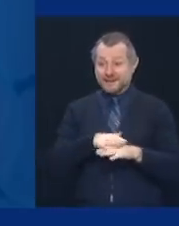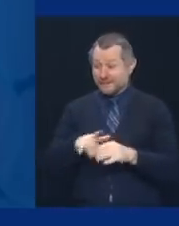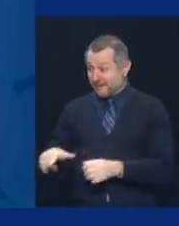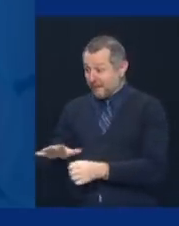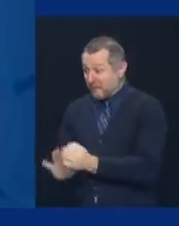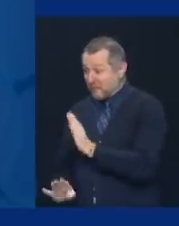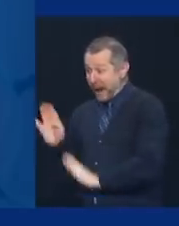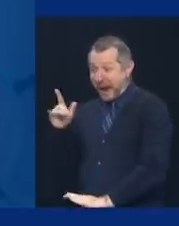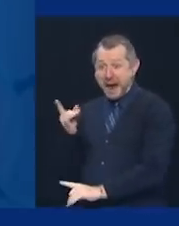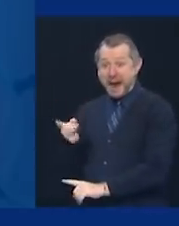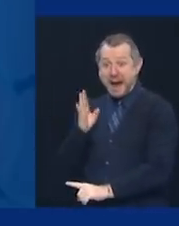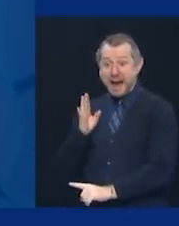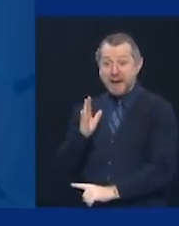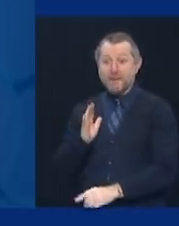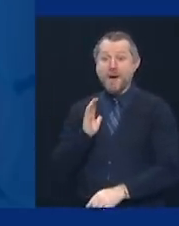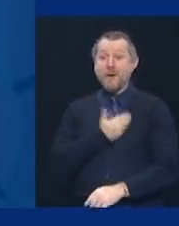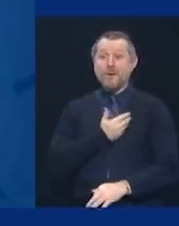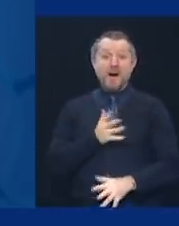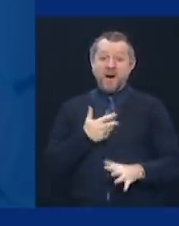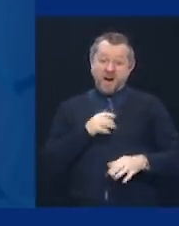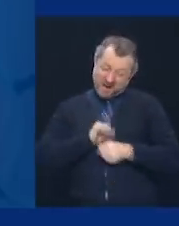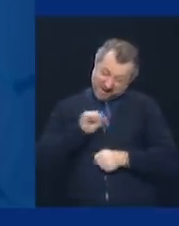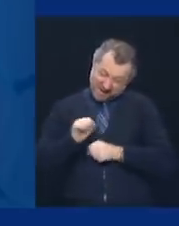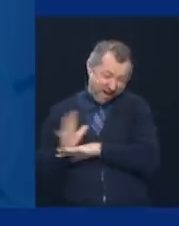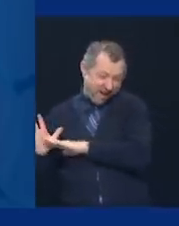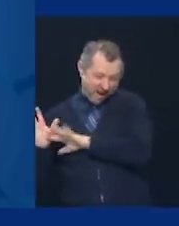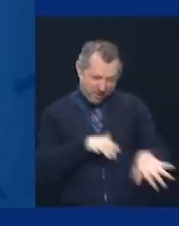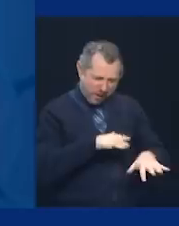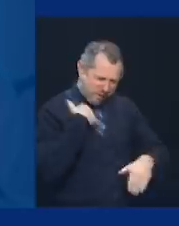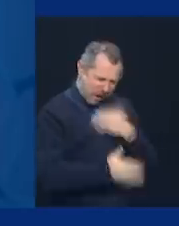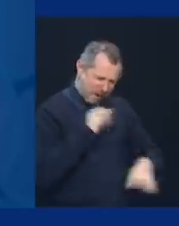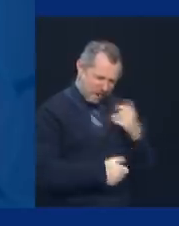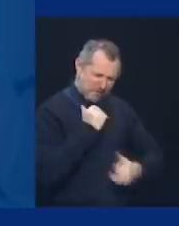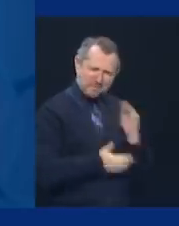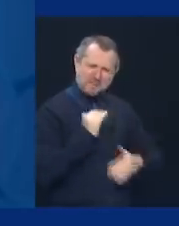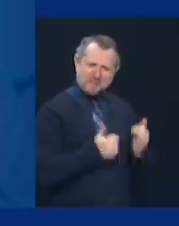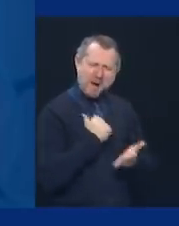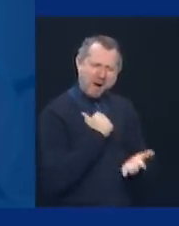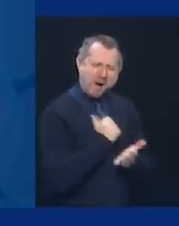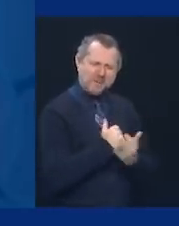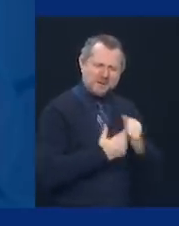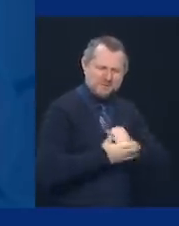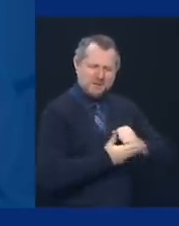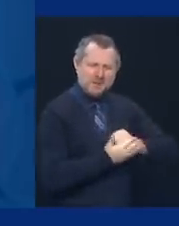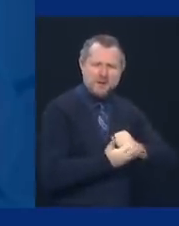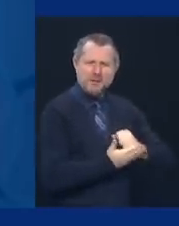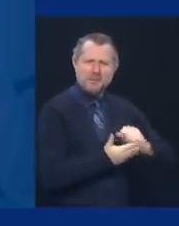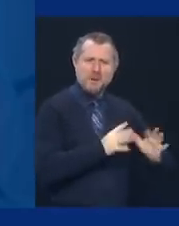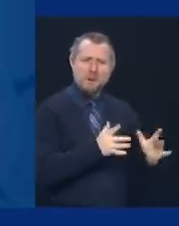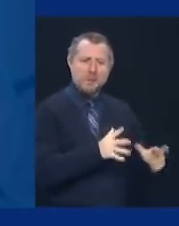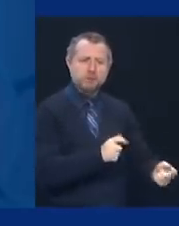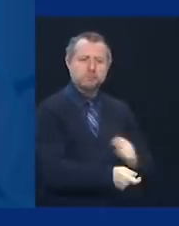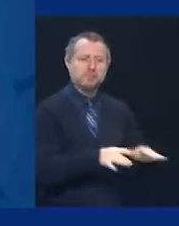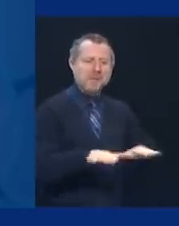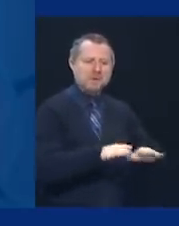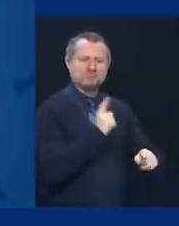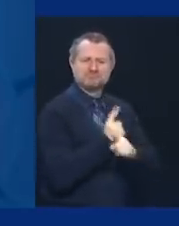lot of focus. We get the word out. People react. The number comes